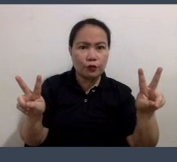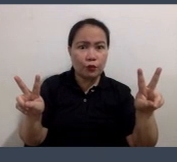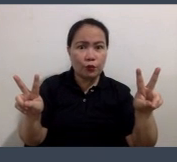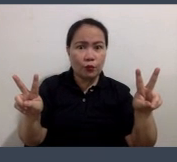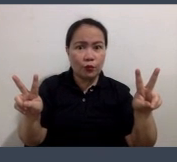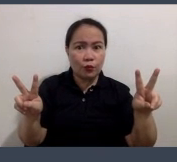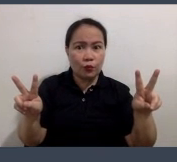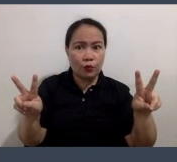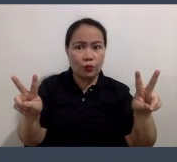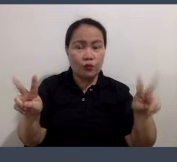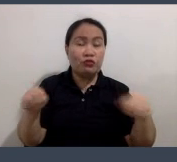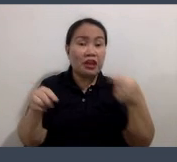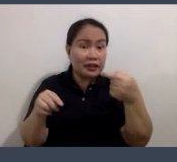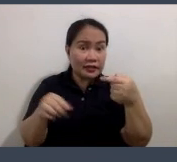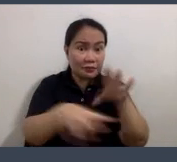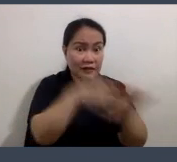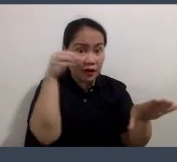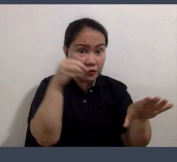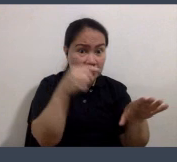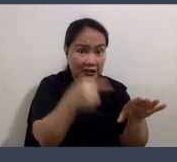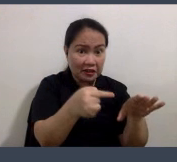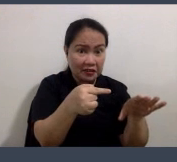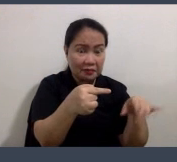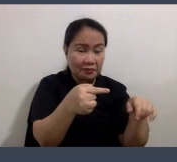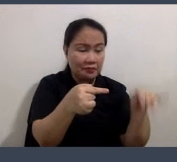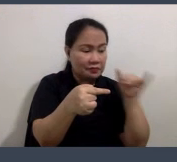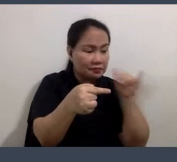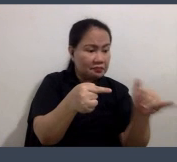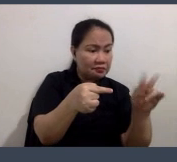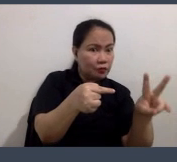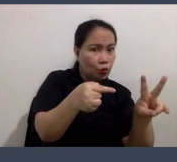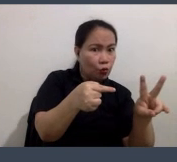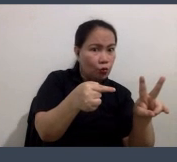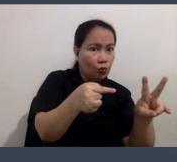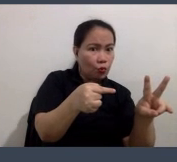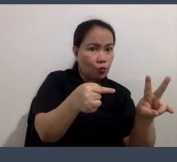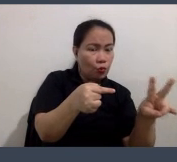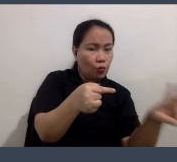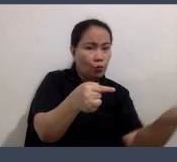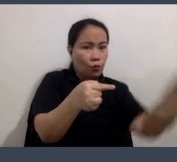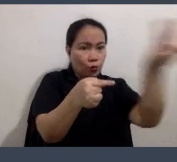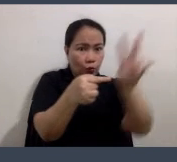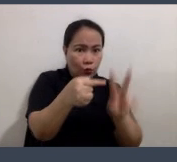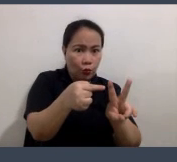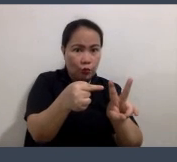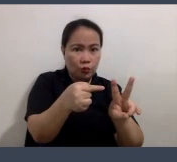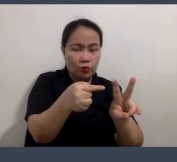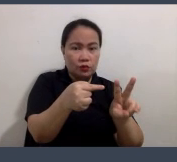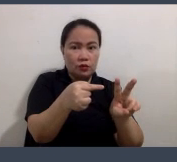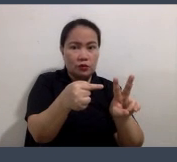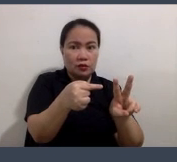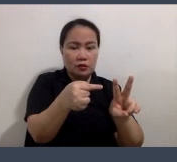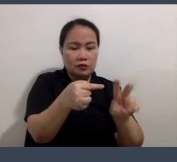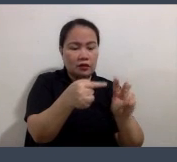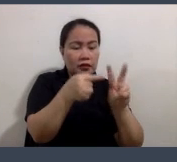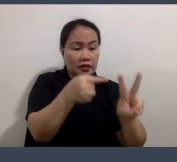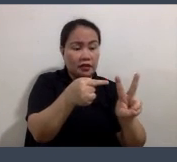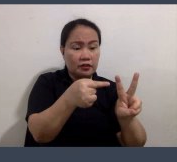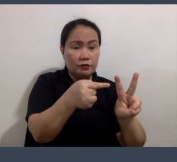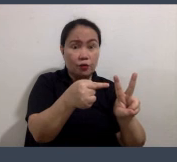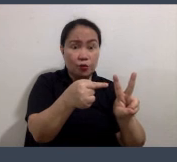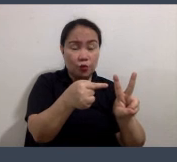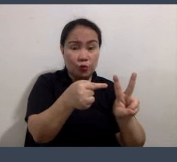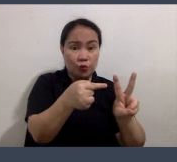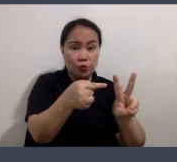naman, the negative absolute value of 2 is negative 2. So, ito,